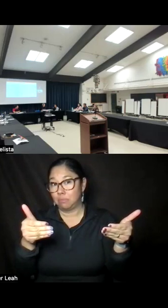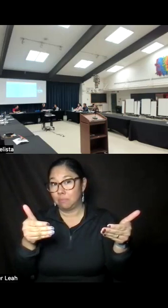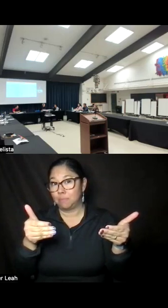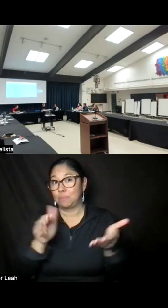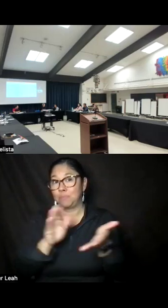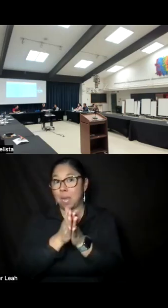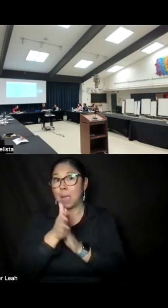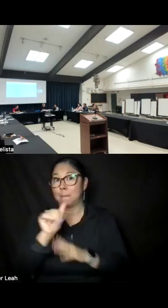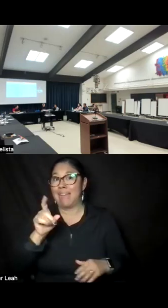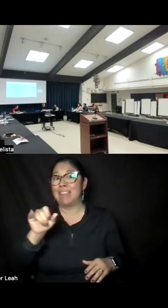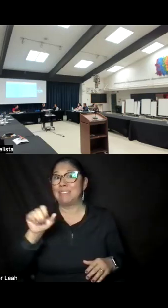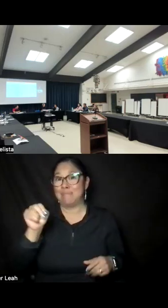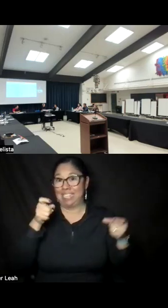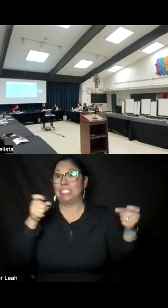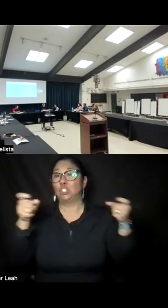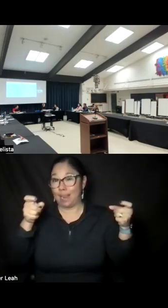administrator.